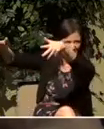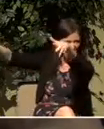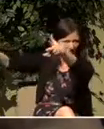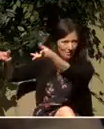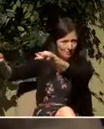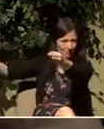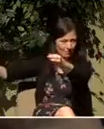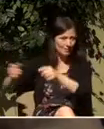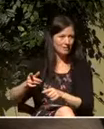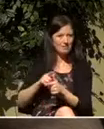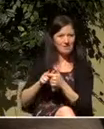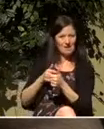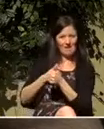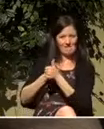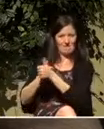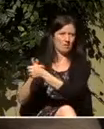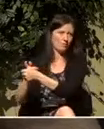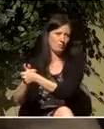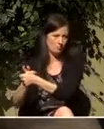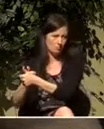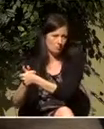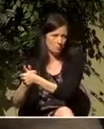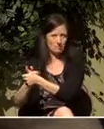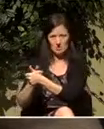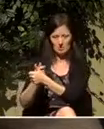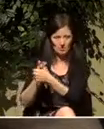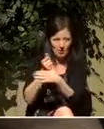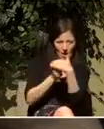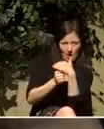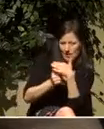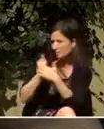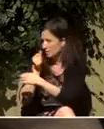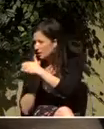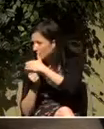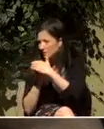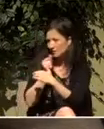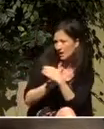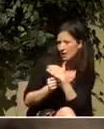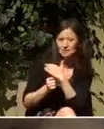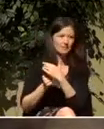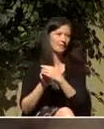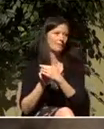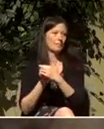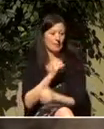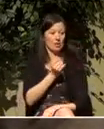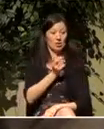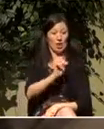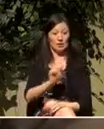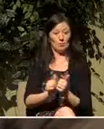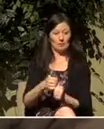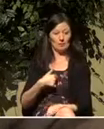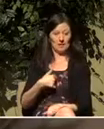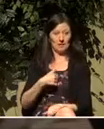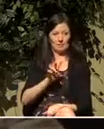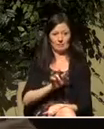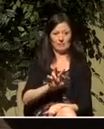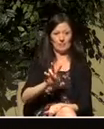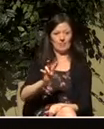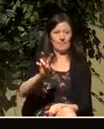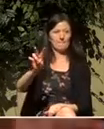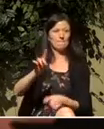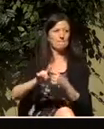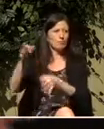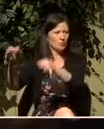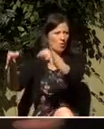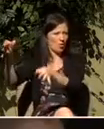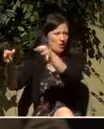Then I followed them, making sure that they didn't see me. John and me, we went together to the courtyard of the high priest